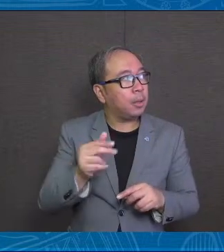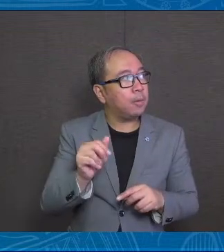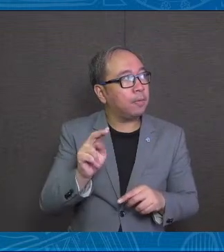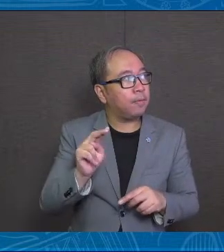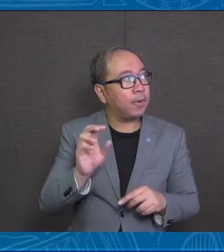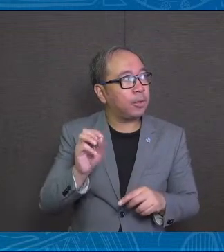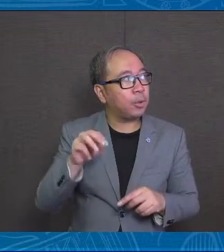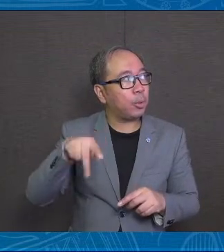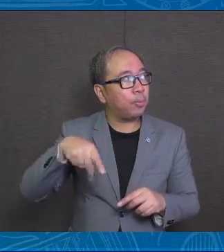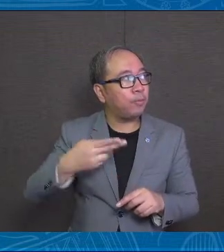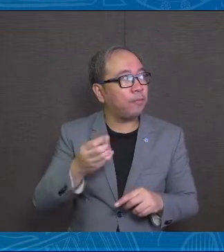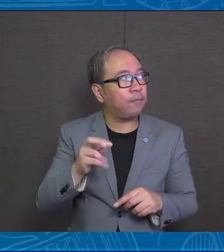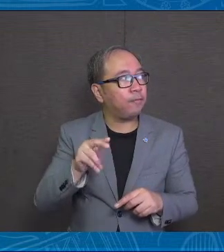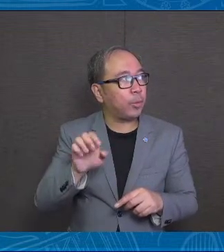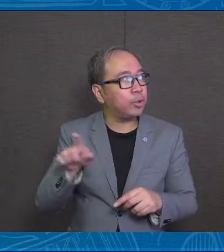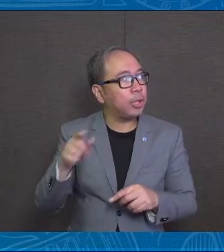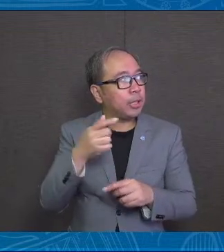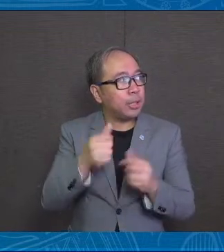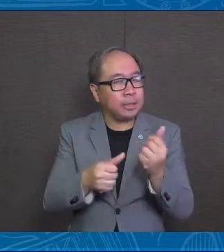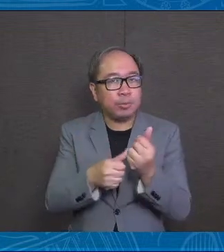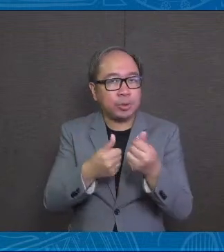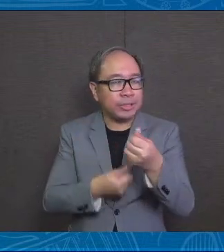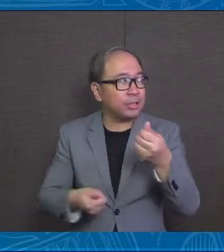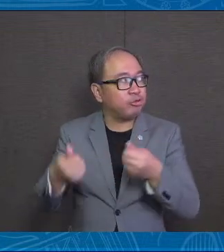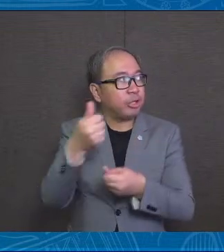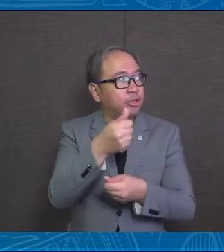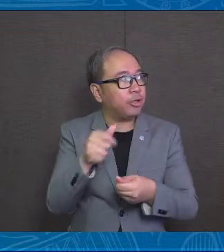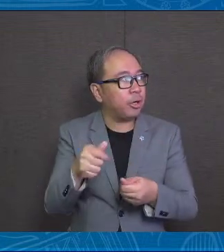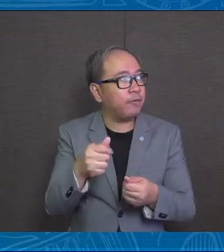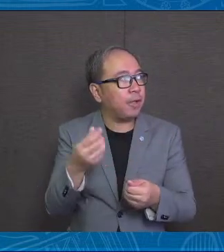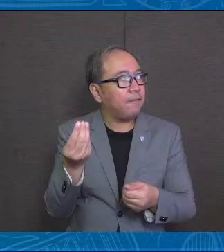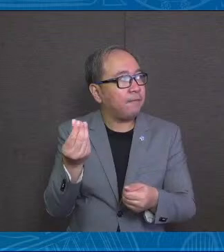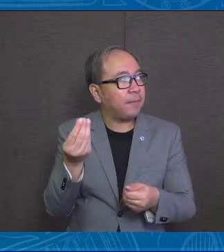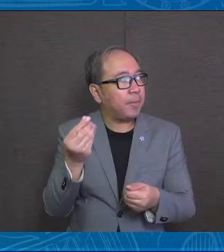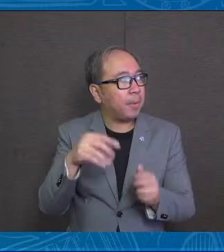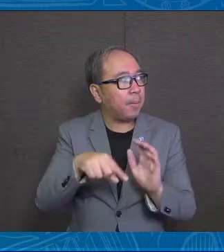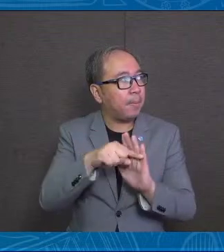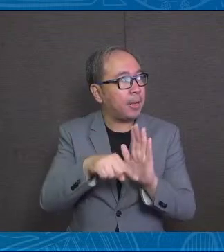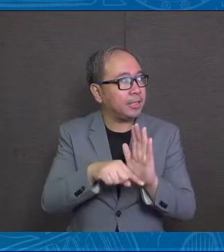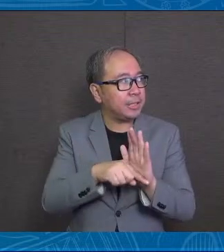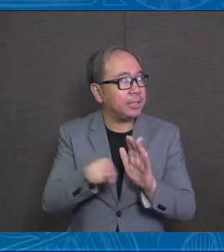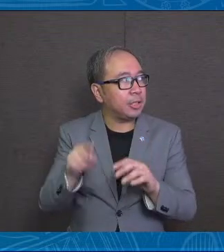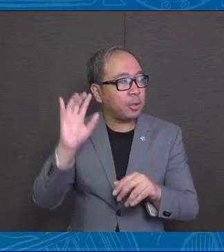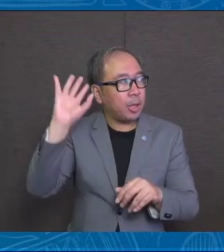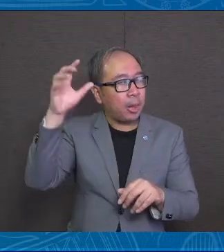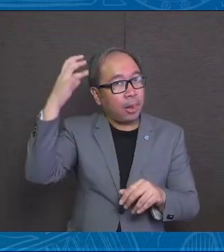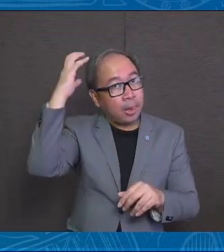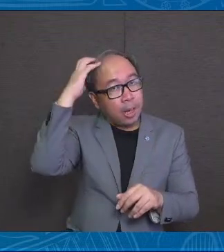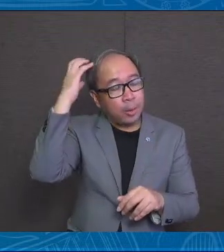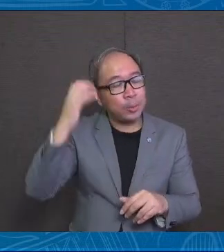of the Fiscal Policy Department for the Ministry of Finance from the People's Democratic Republic of Laos.